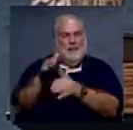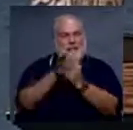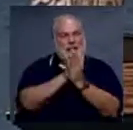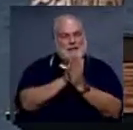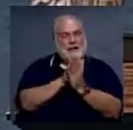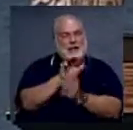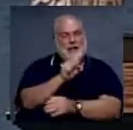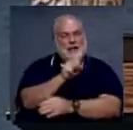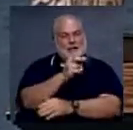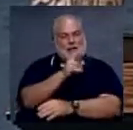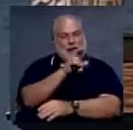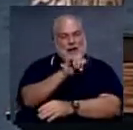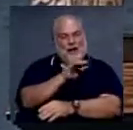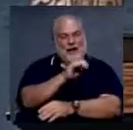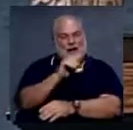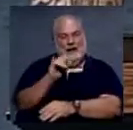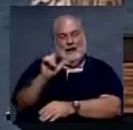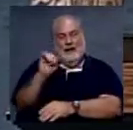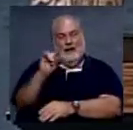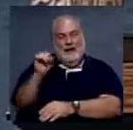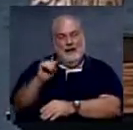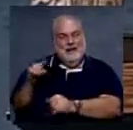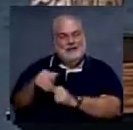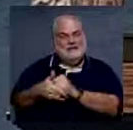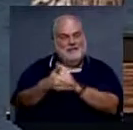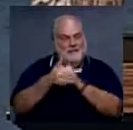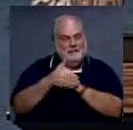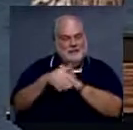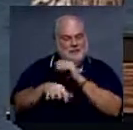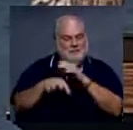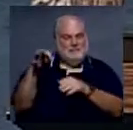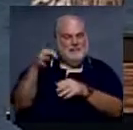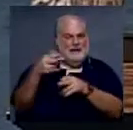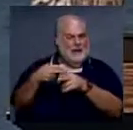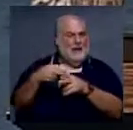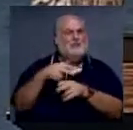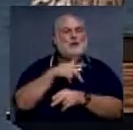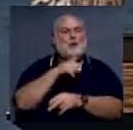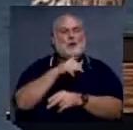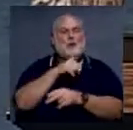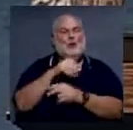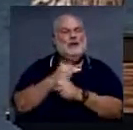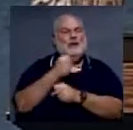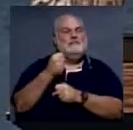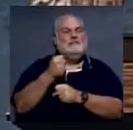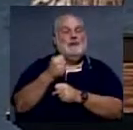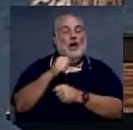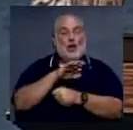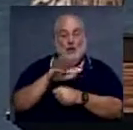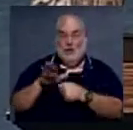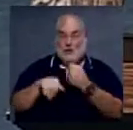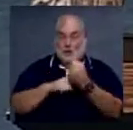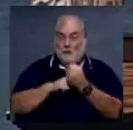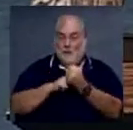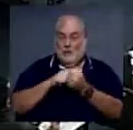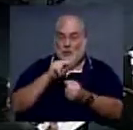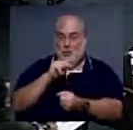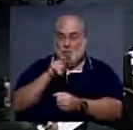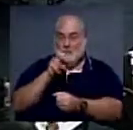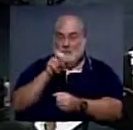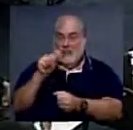Ms. Liz Swinton assist me with drawing the names, and we'll get to it. Thank you again for all your support for NUSA.